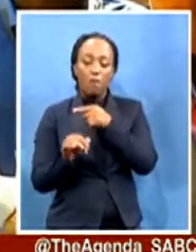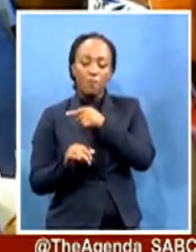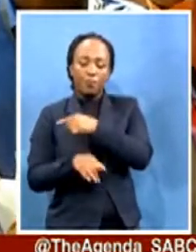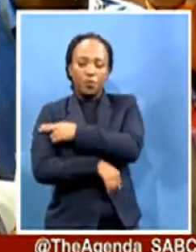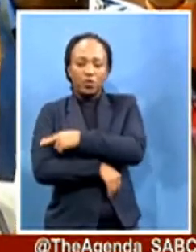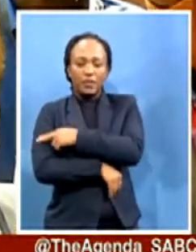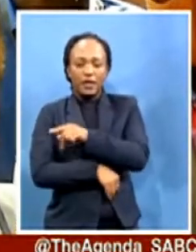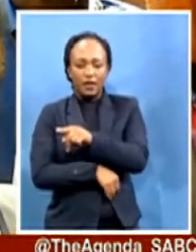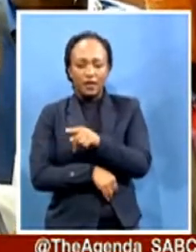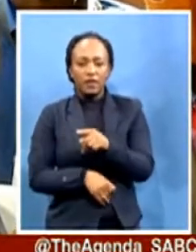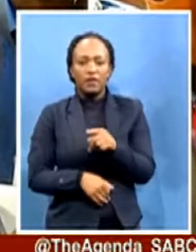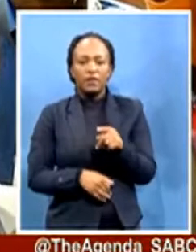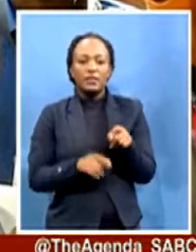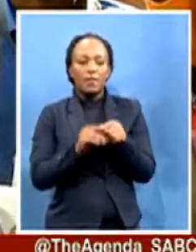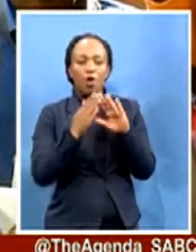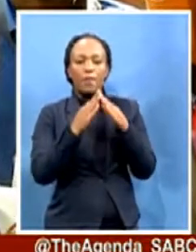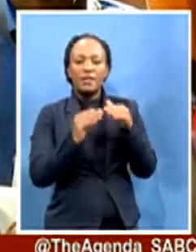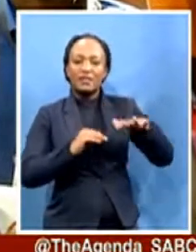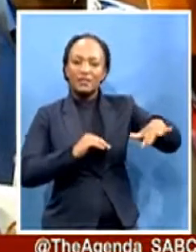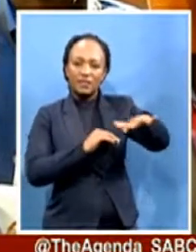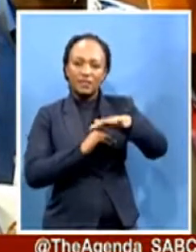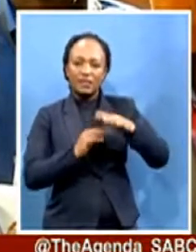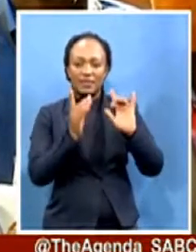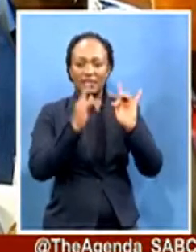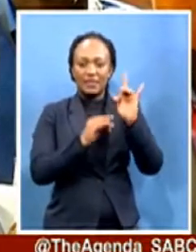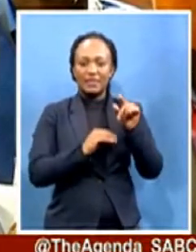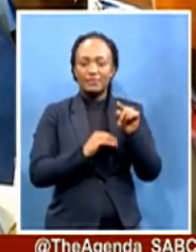from CTWs to community leaders to